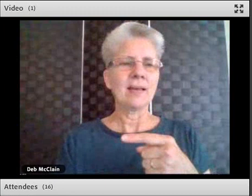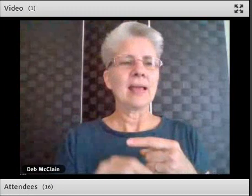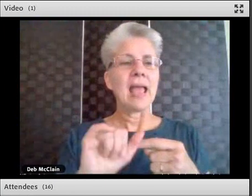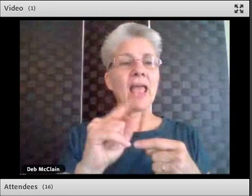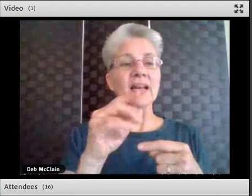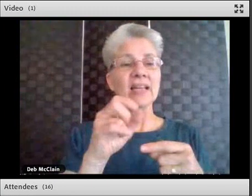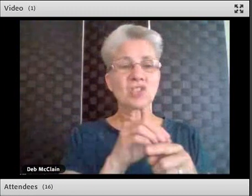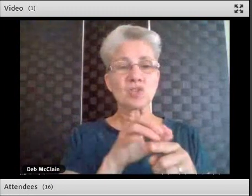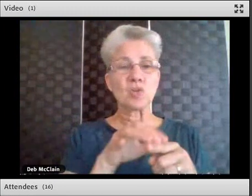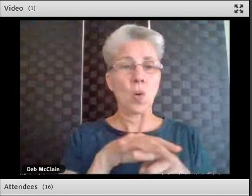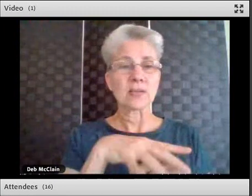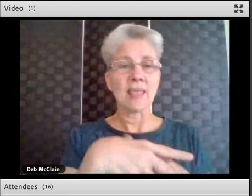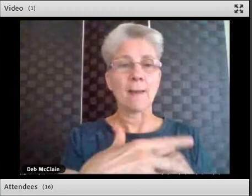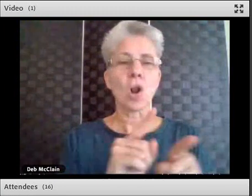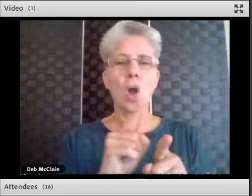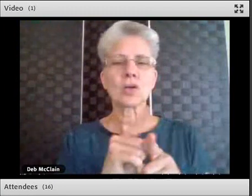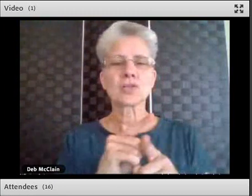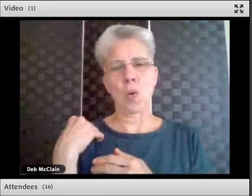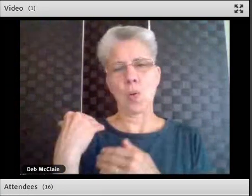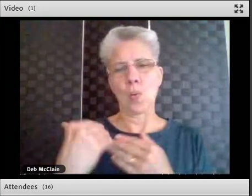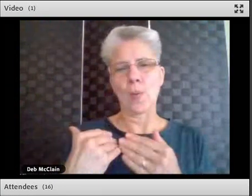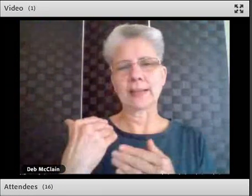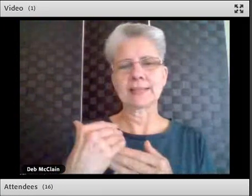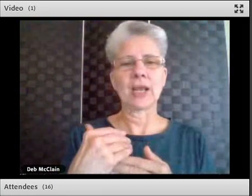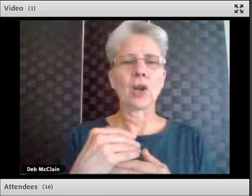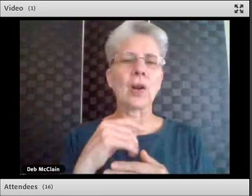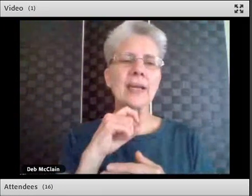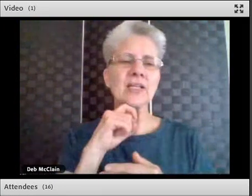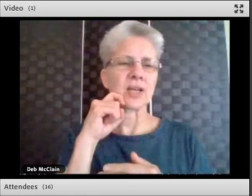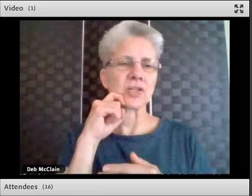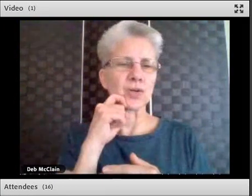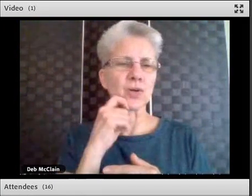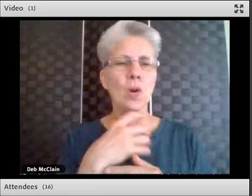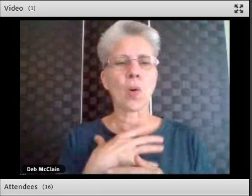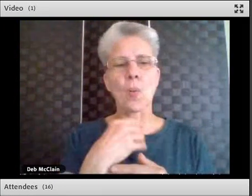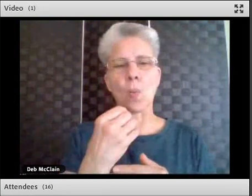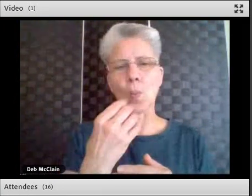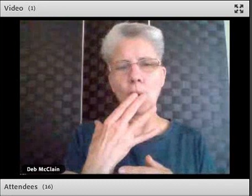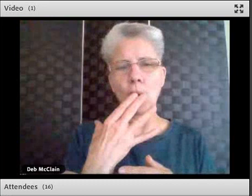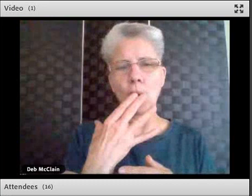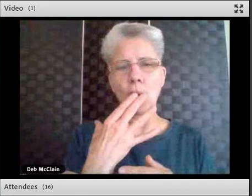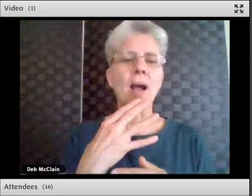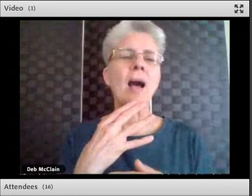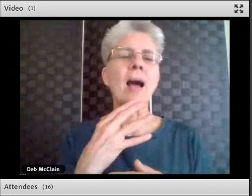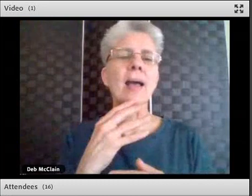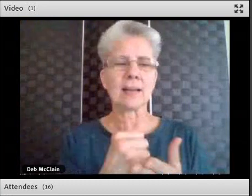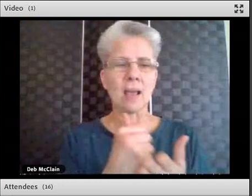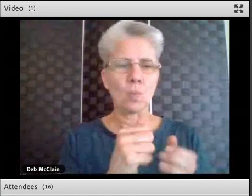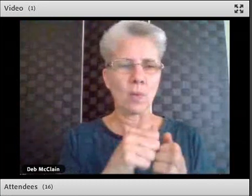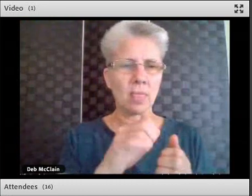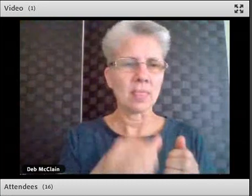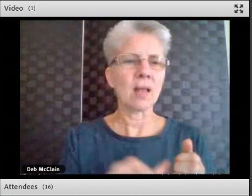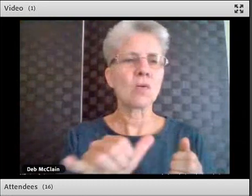what cause that. But also heredity, gender, and Caucasian ethnic origin can contribute to that.